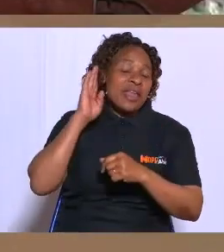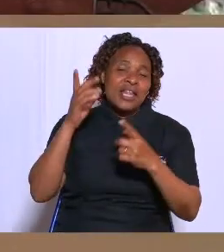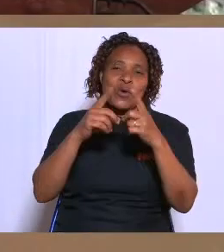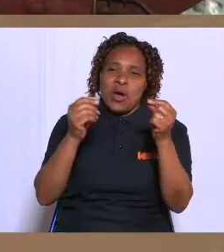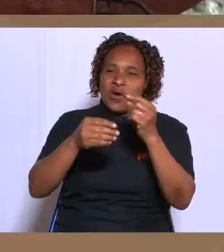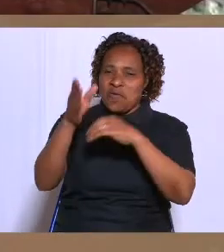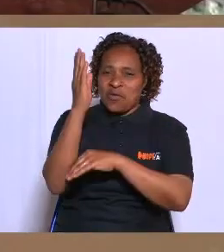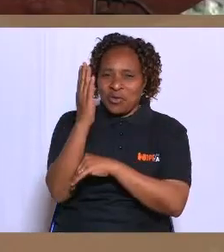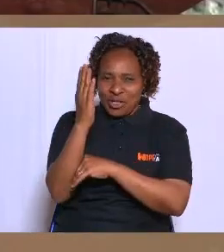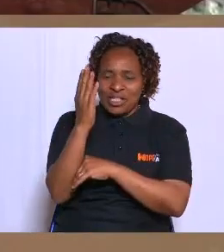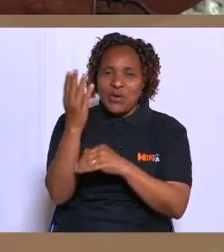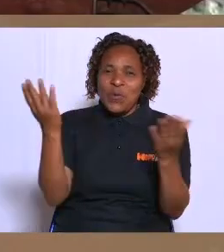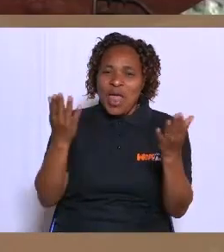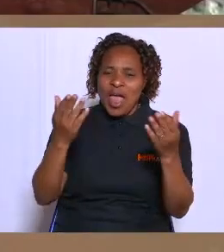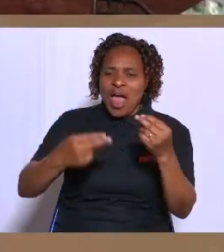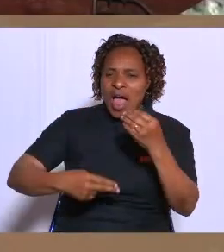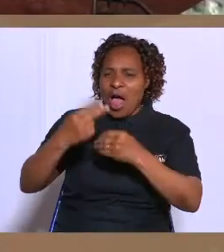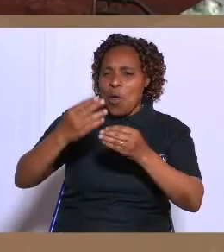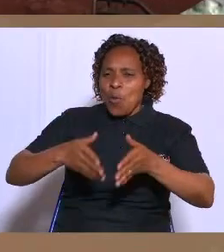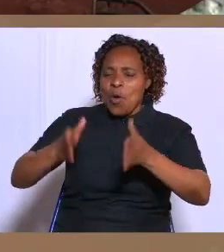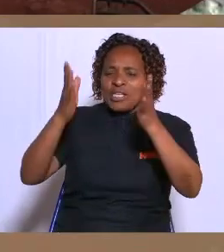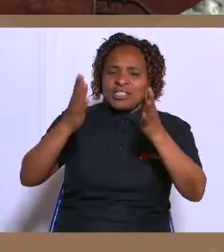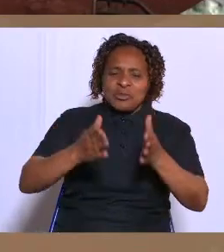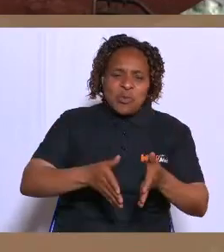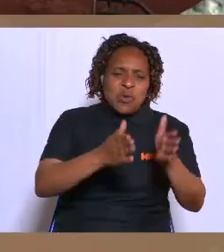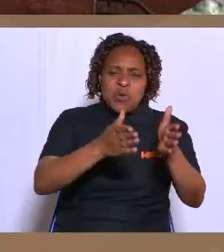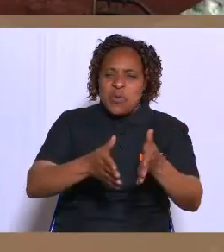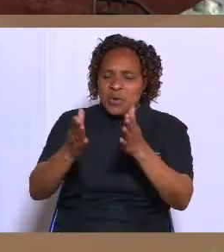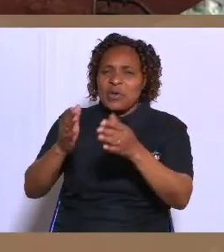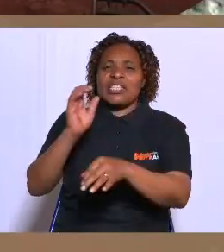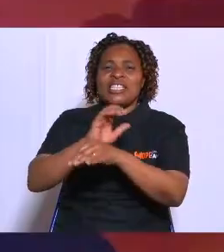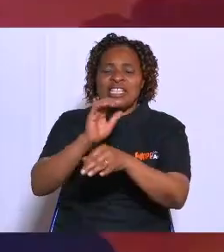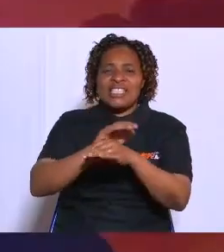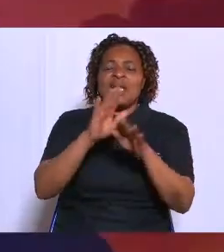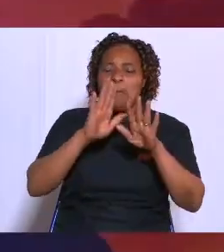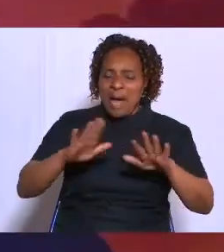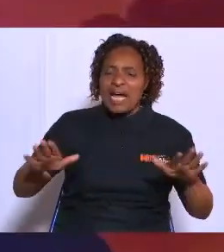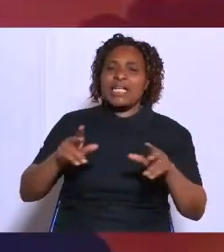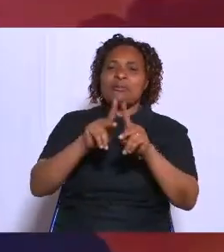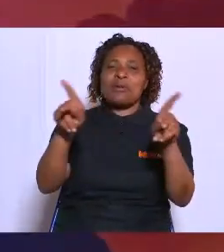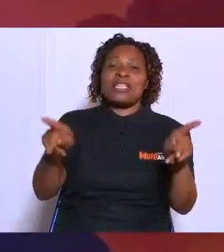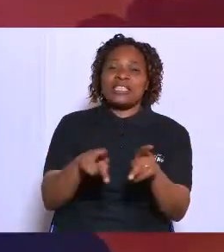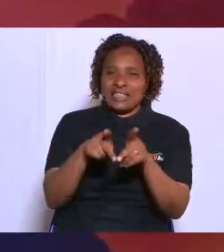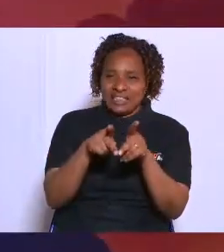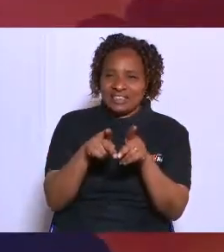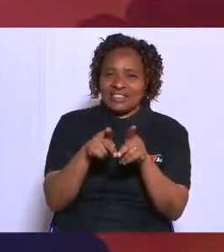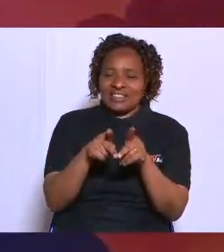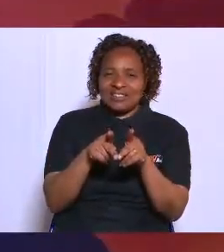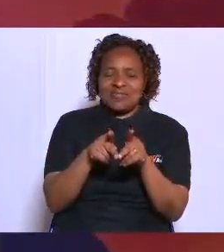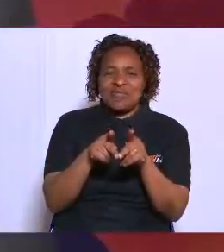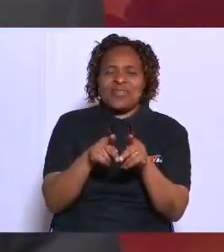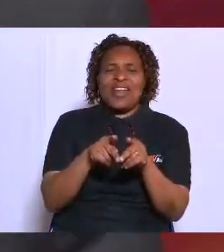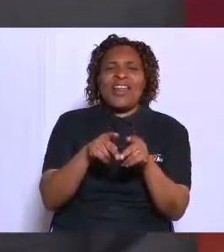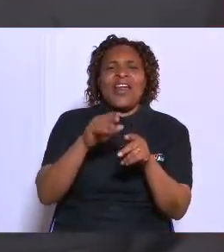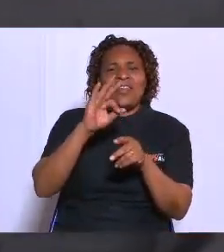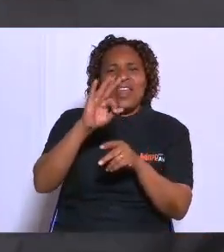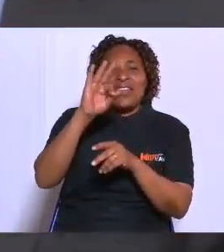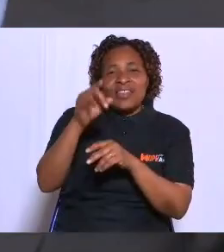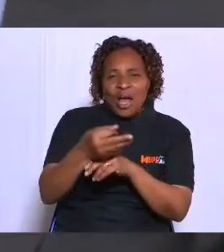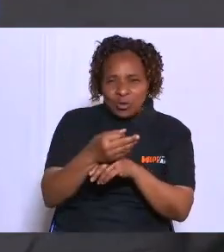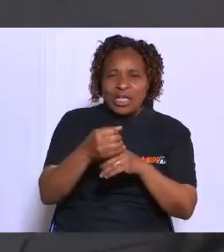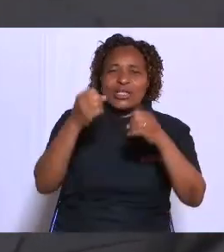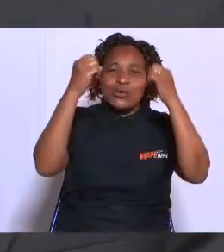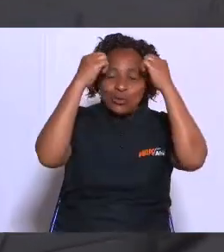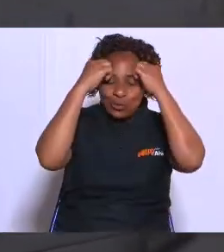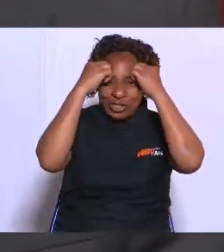we get them in the highways the byways the churches the marketplaces here are 3 000